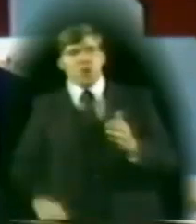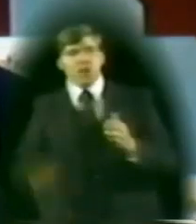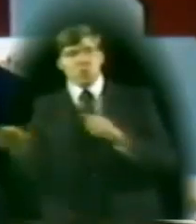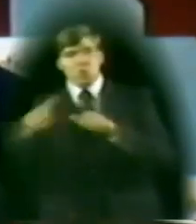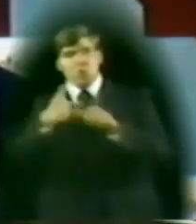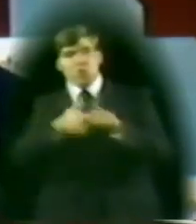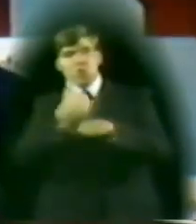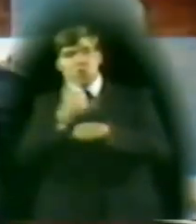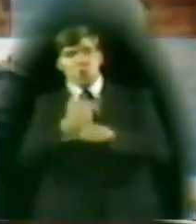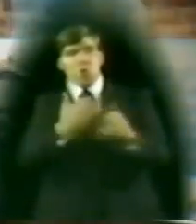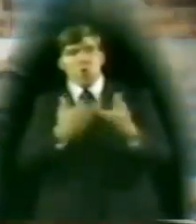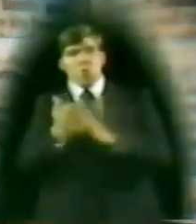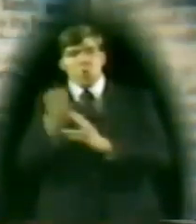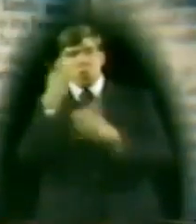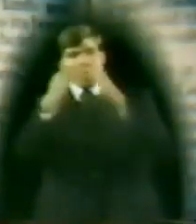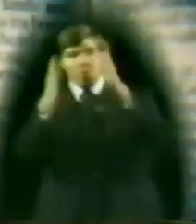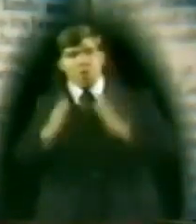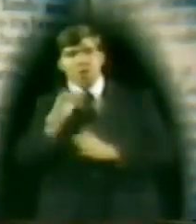prophet Joseph Smith.